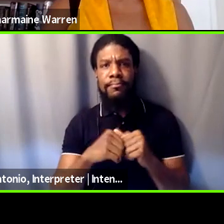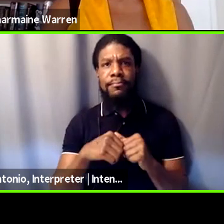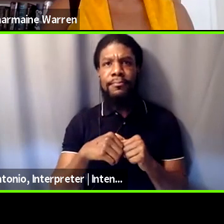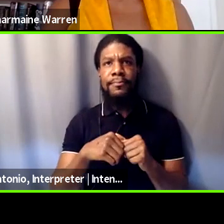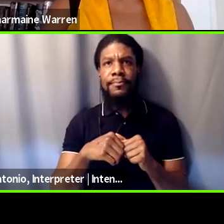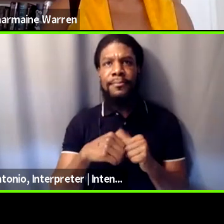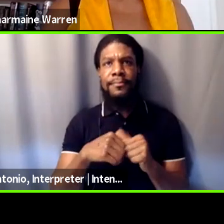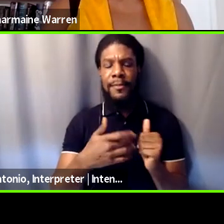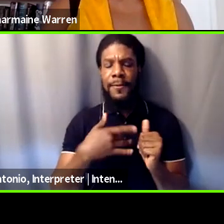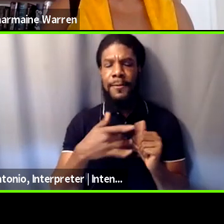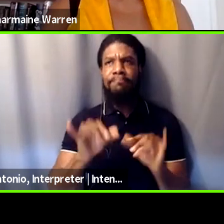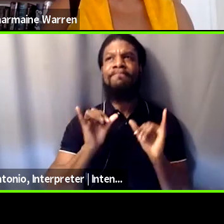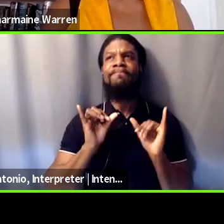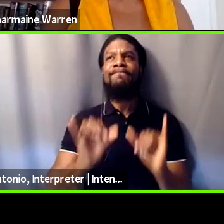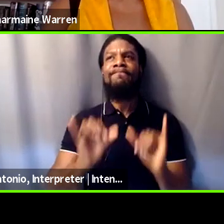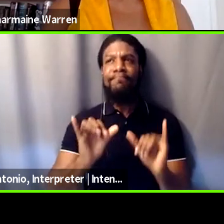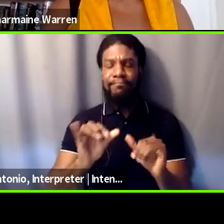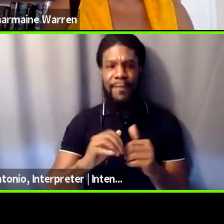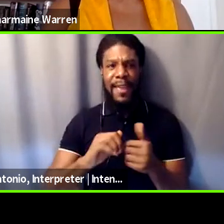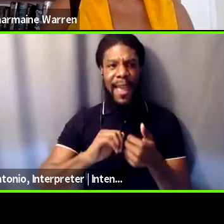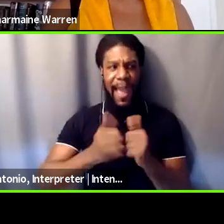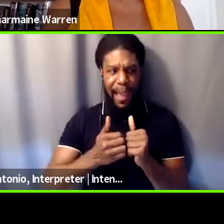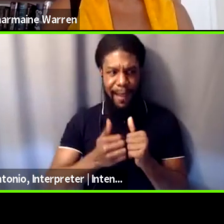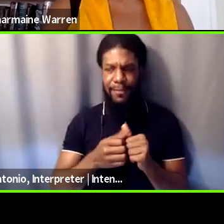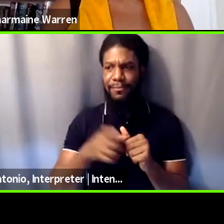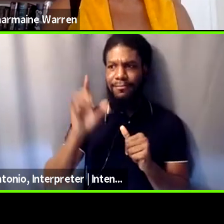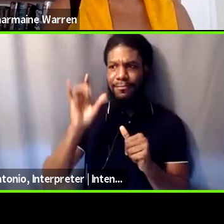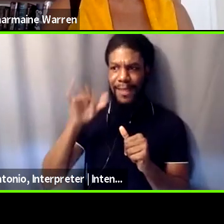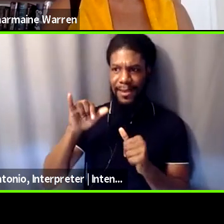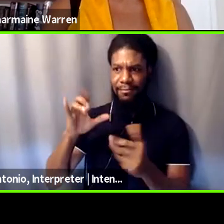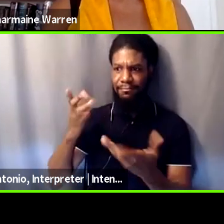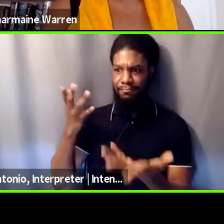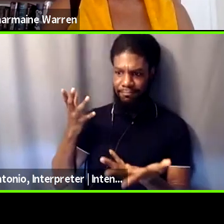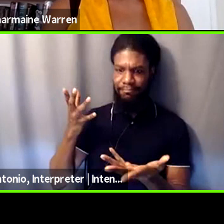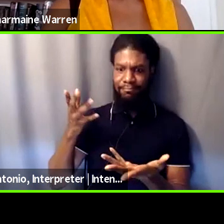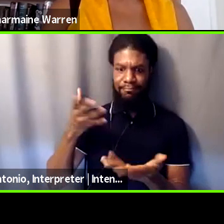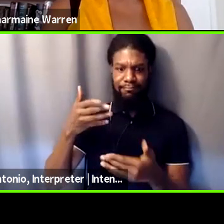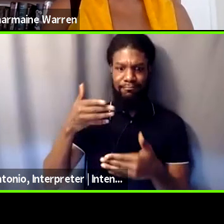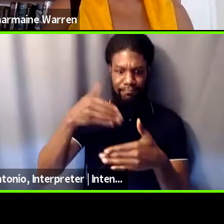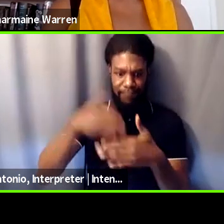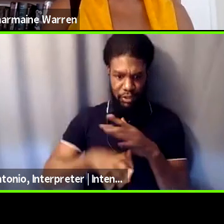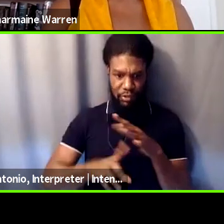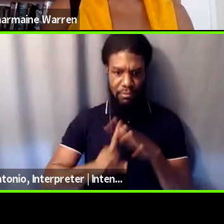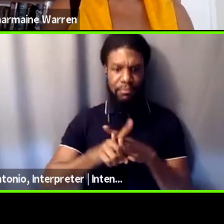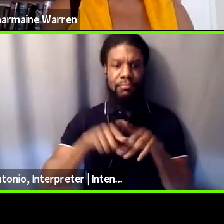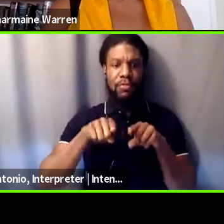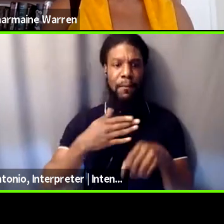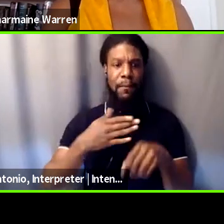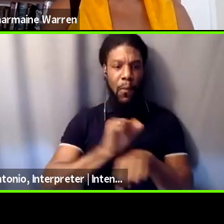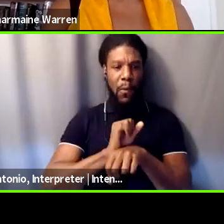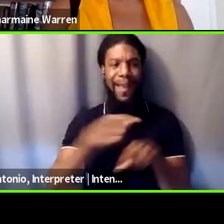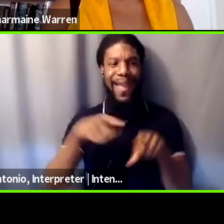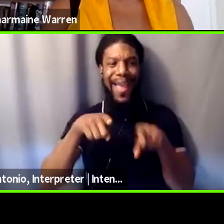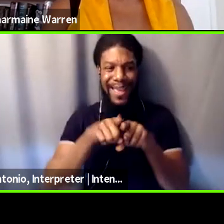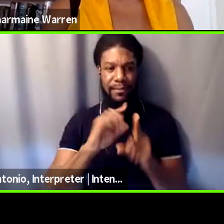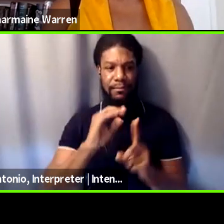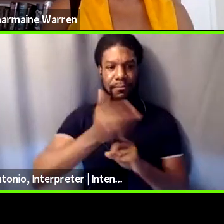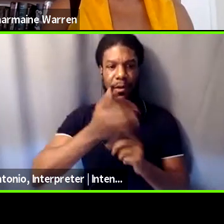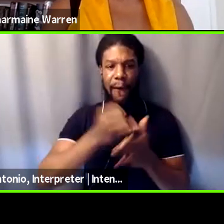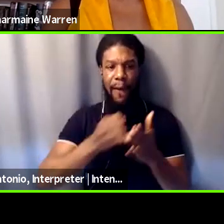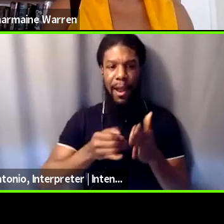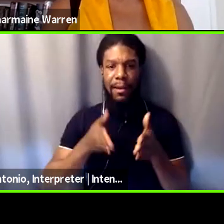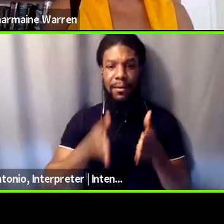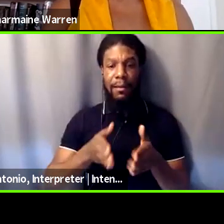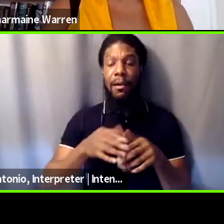based on what we just said, I was like, how does it come into my like world as an artist? And I was like, actually, it's me as an audience member,